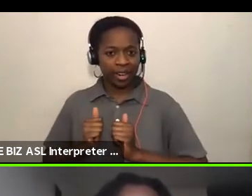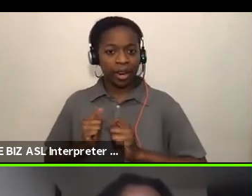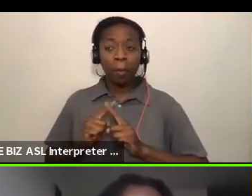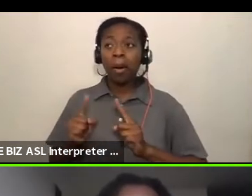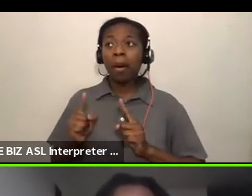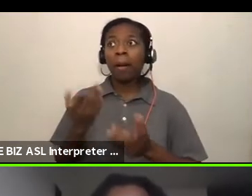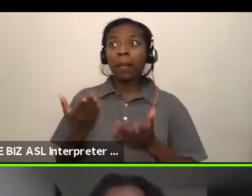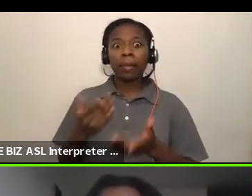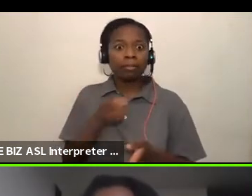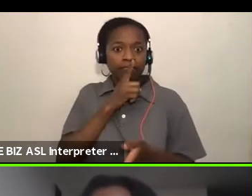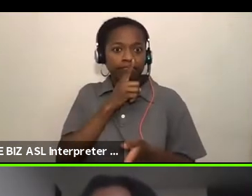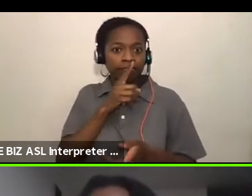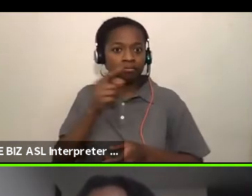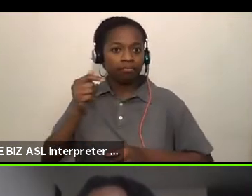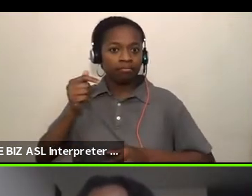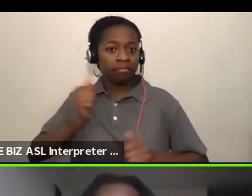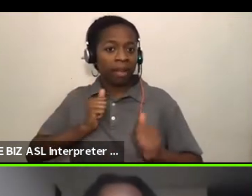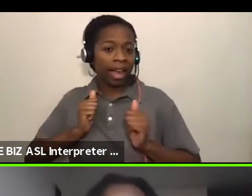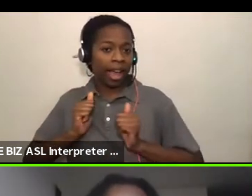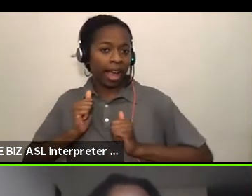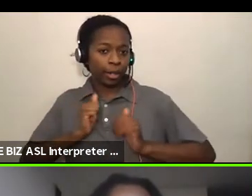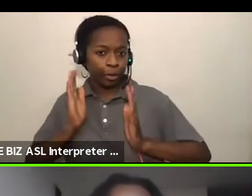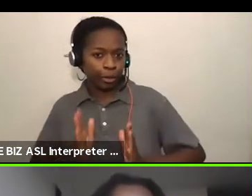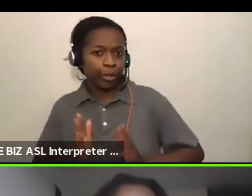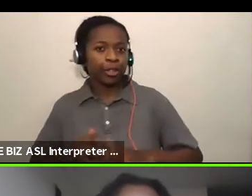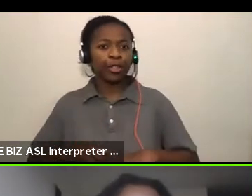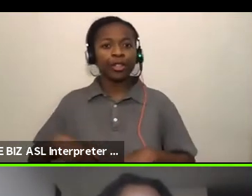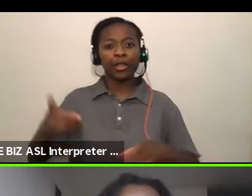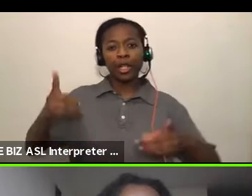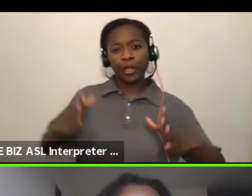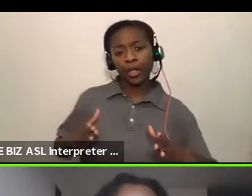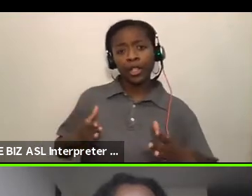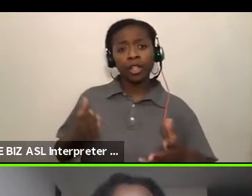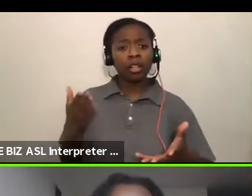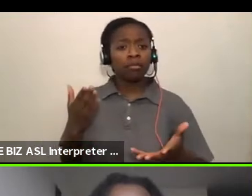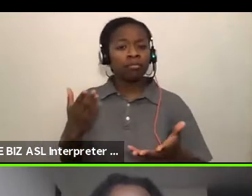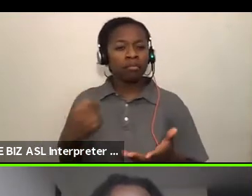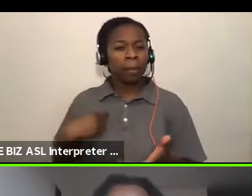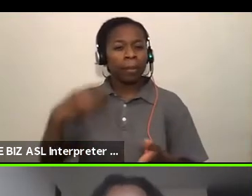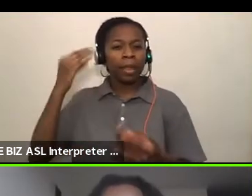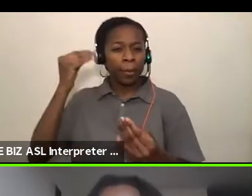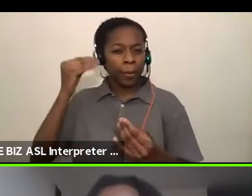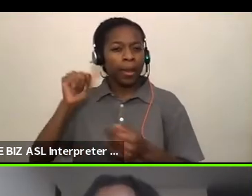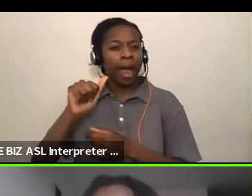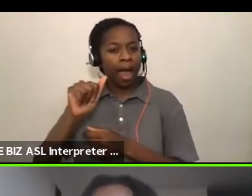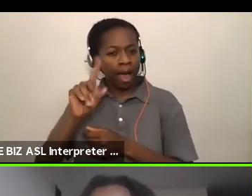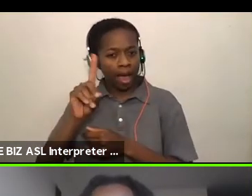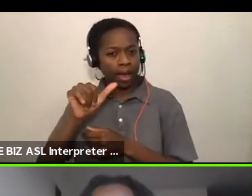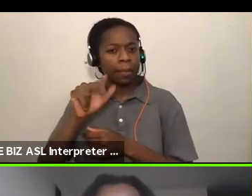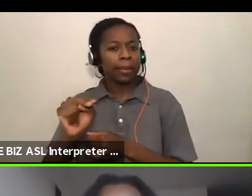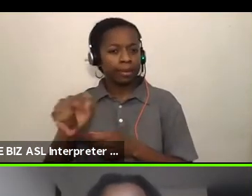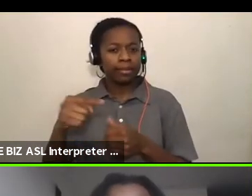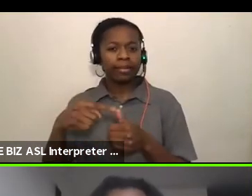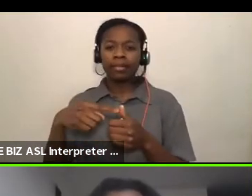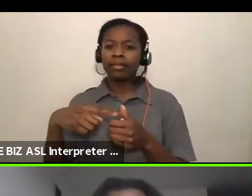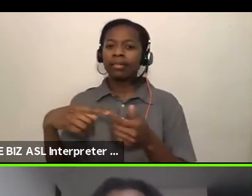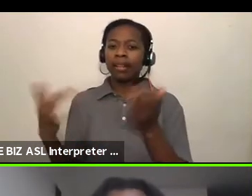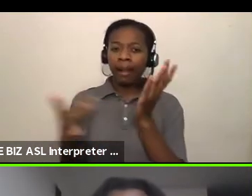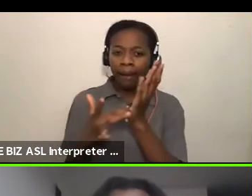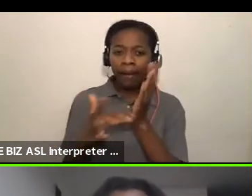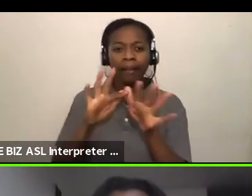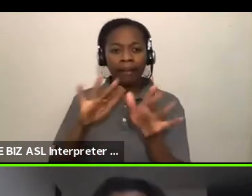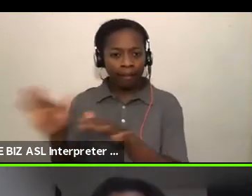actor. I'm thinking about the administrators. I'm thinking about those in tech. I've also had experiences